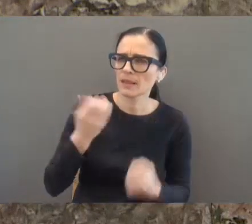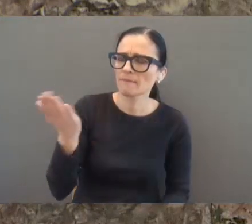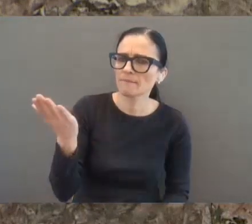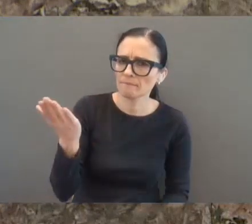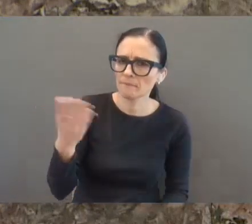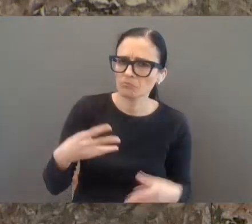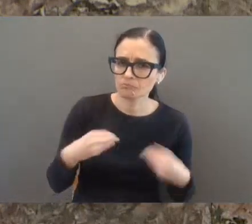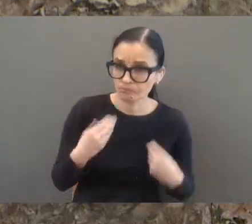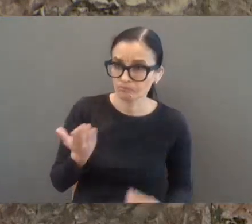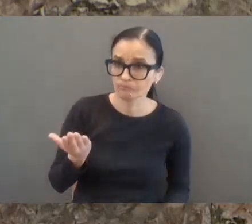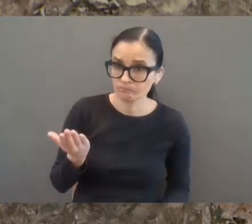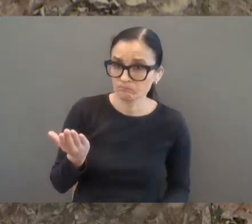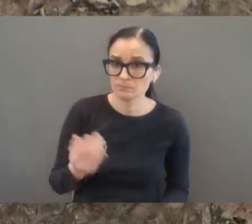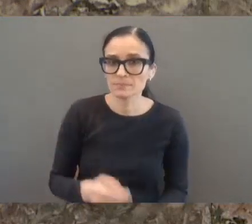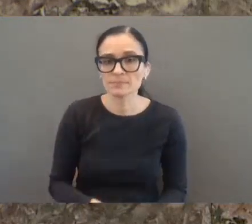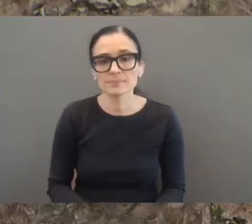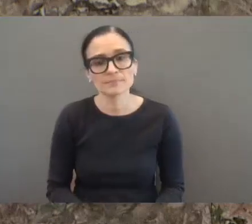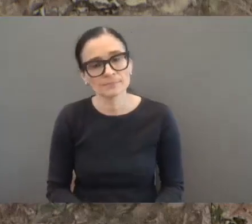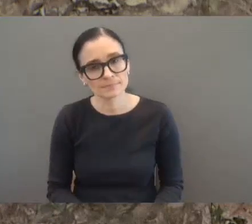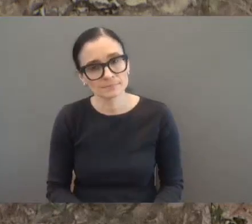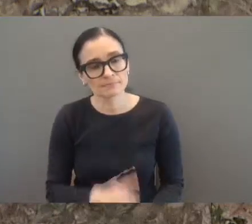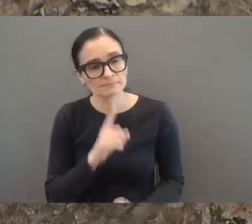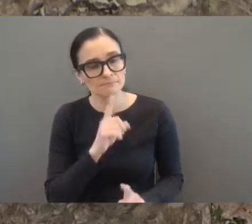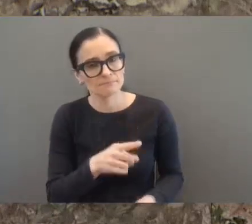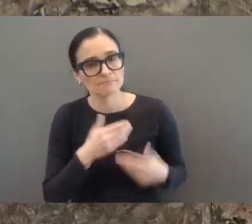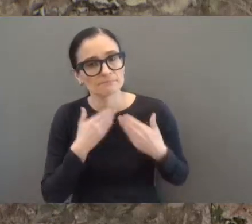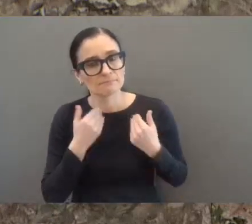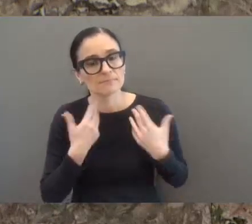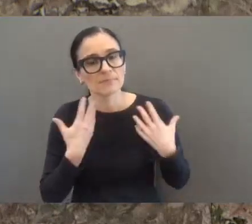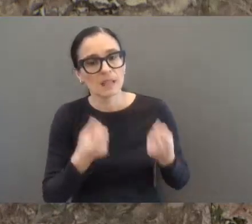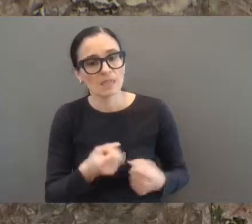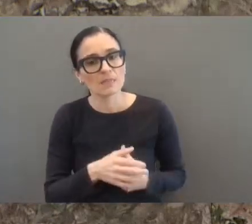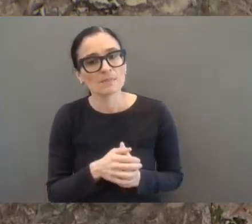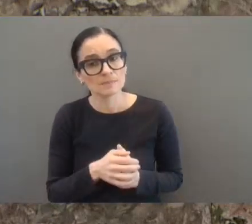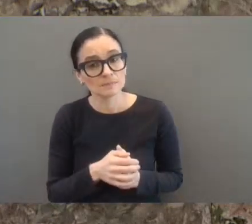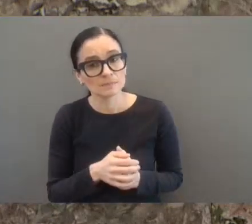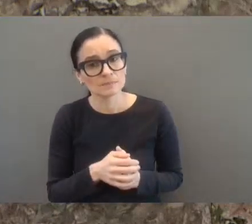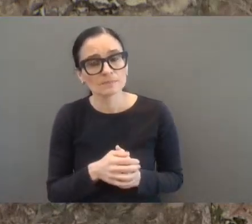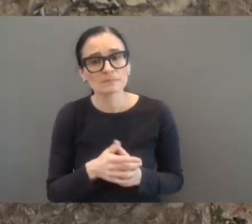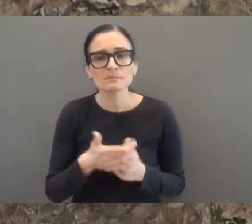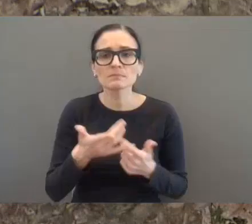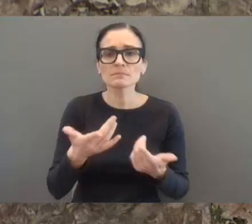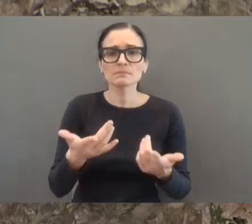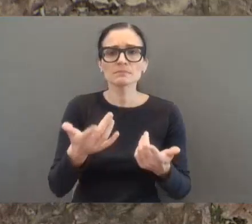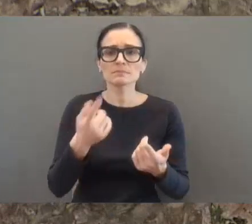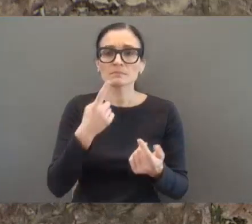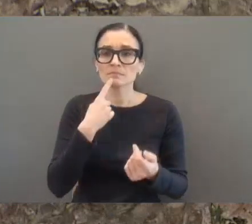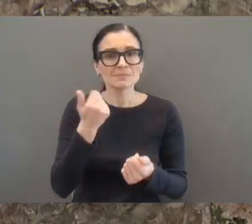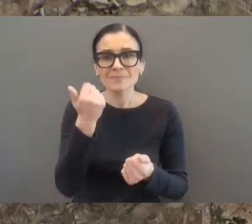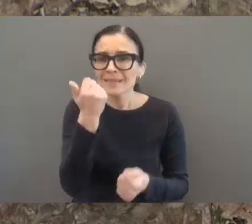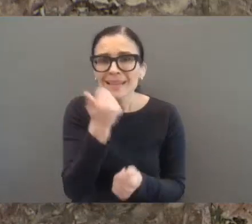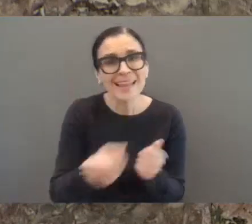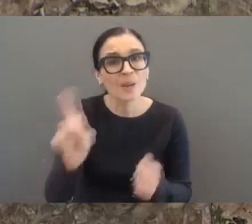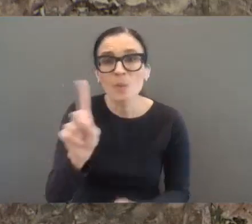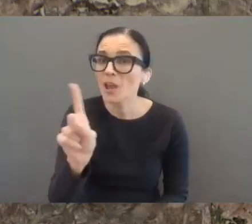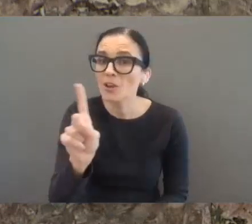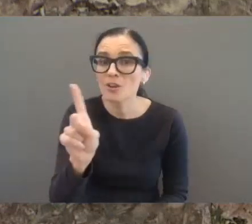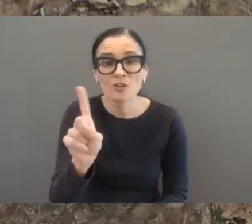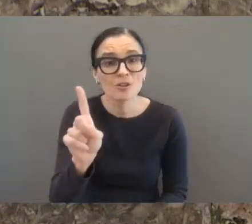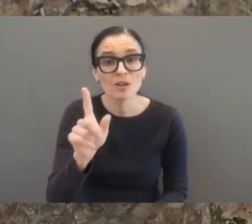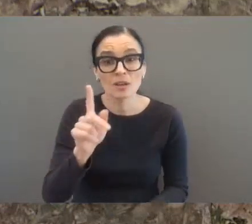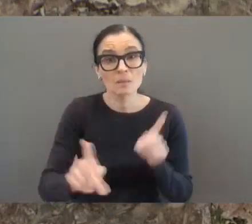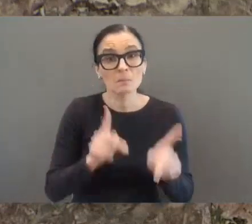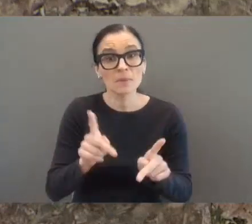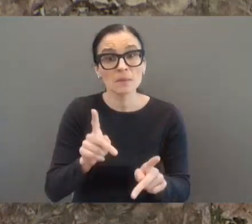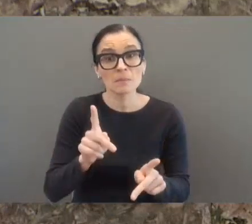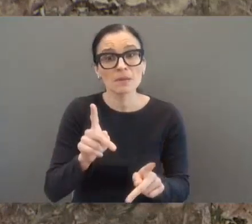that emergency services are there for them, that the emergency rooms are open for people. Mr. Speaker, there's a lot of work to do to strengthen our healthcare